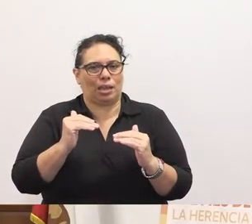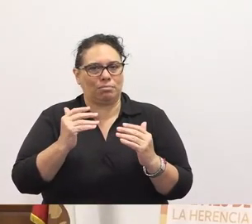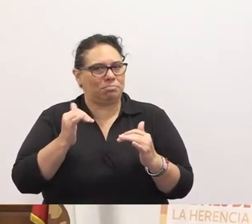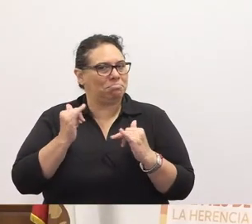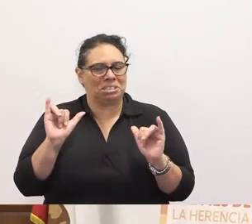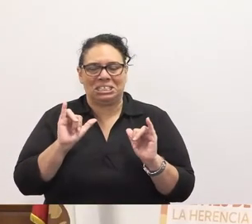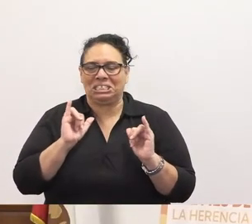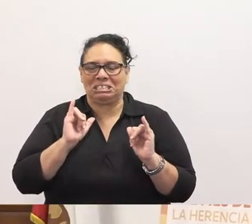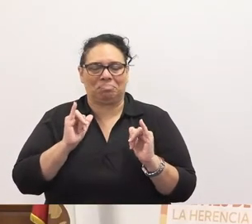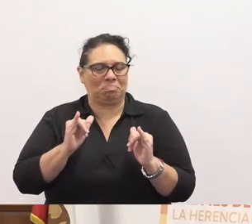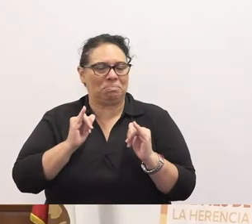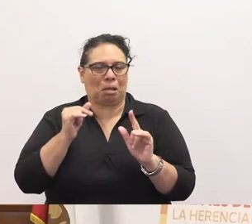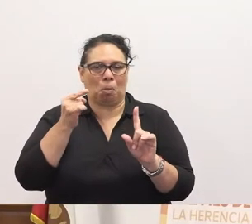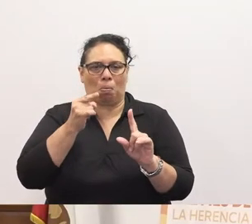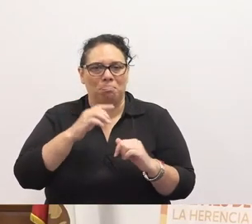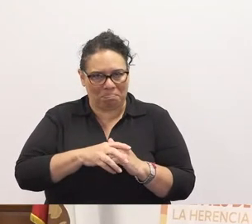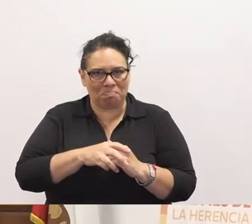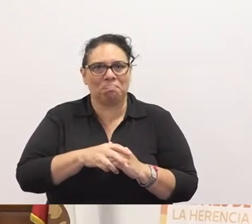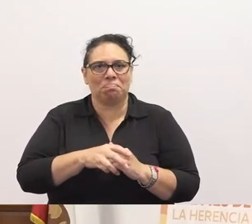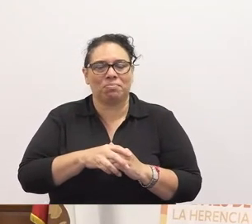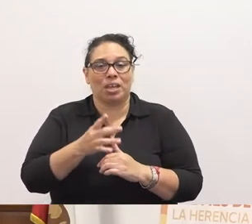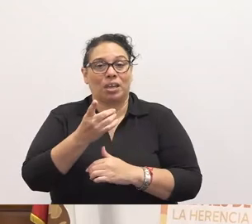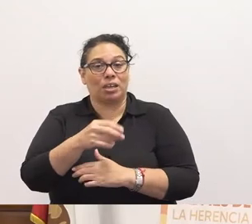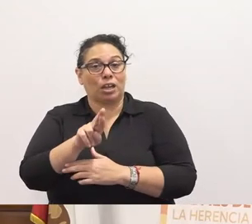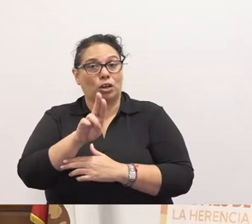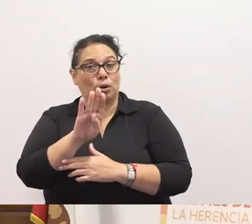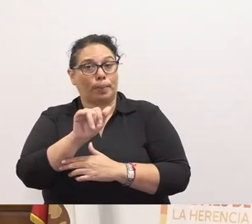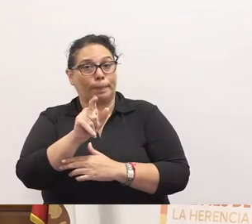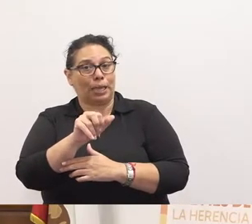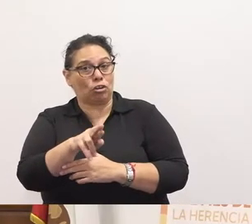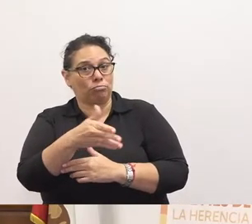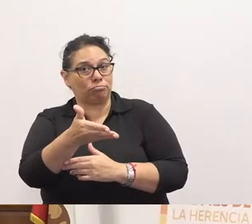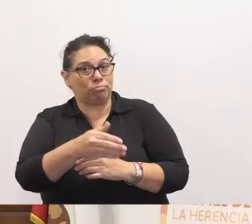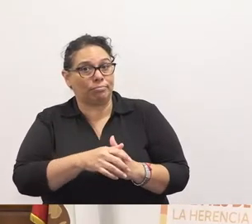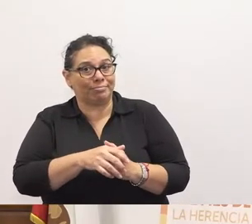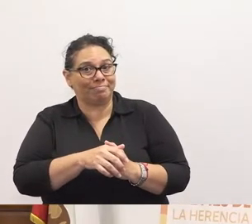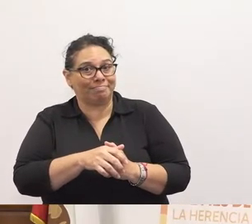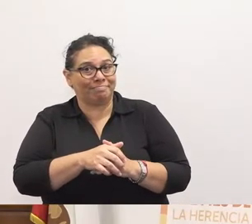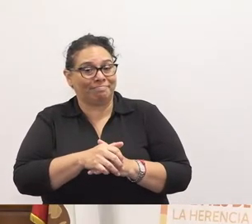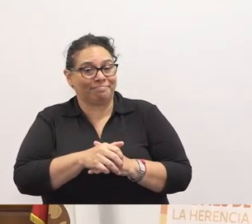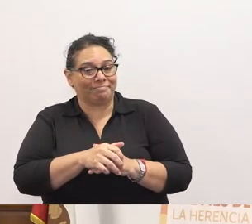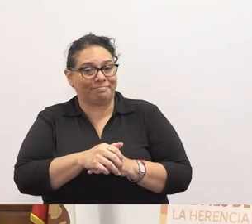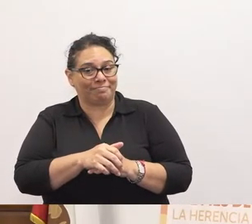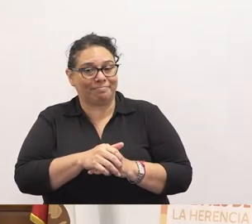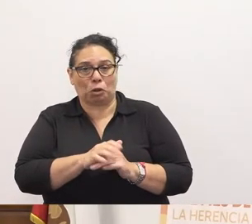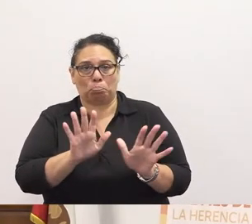goal. Dr. Baker? No? Okay, then